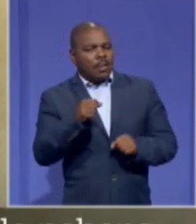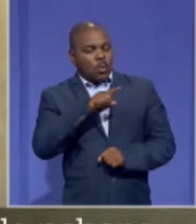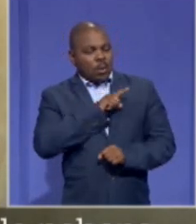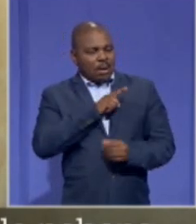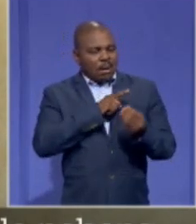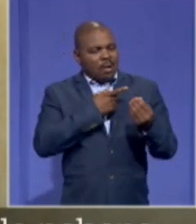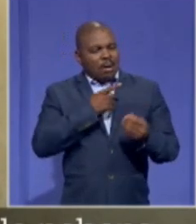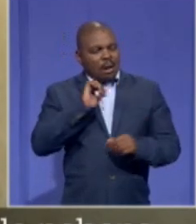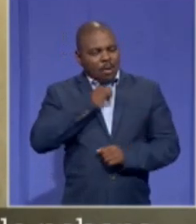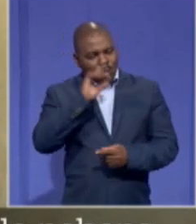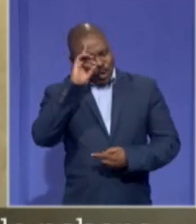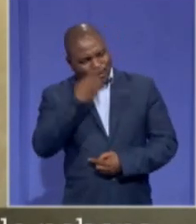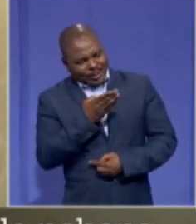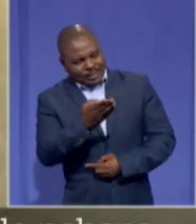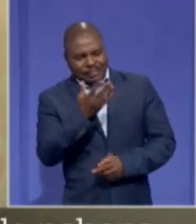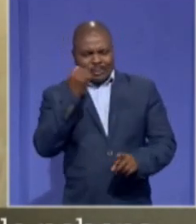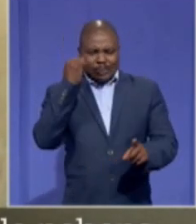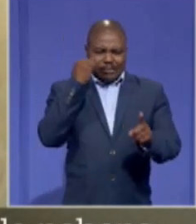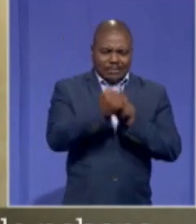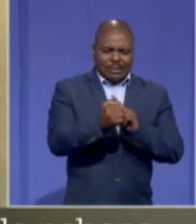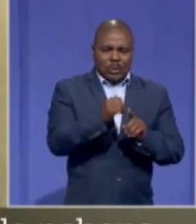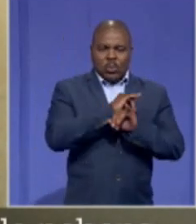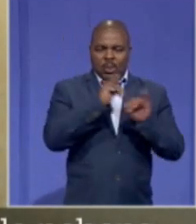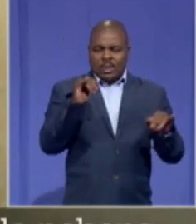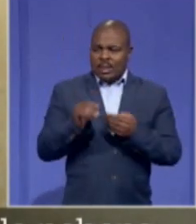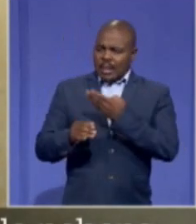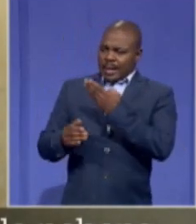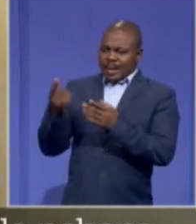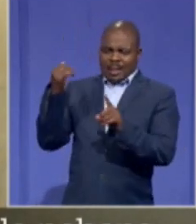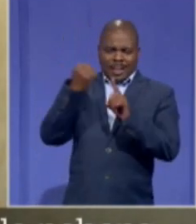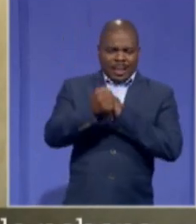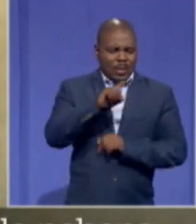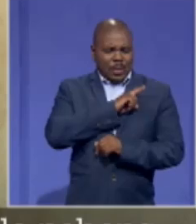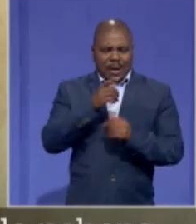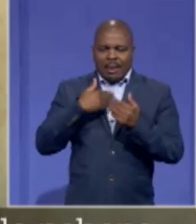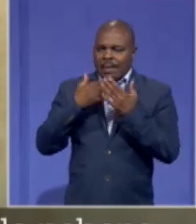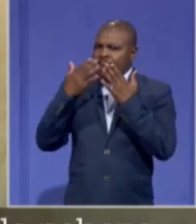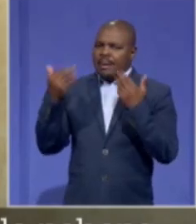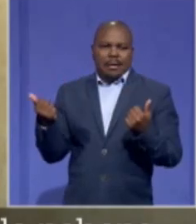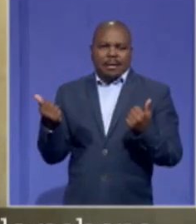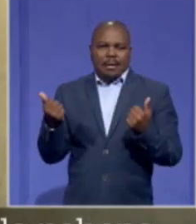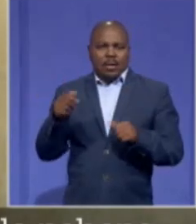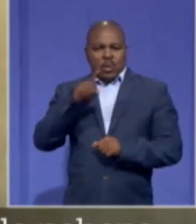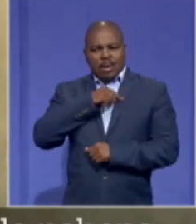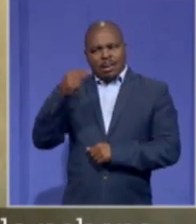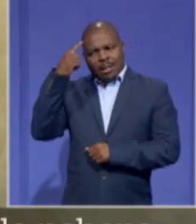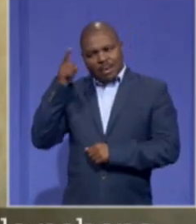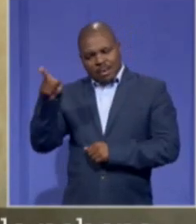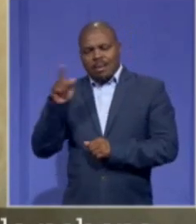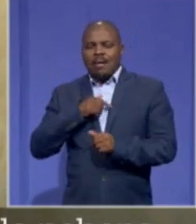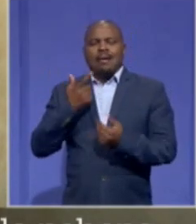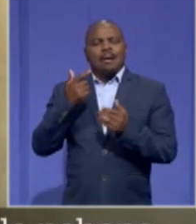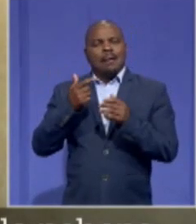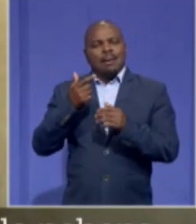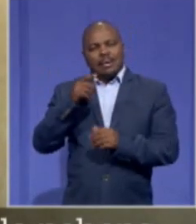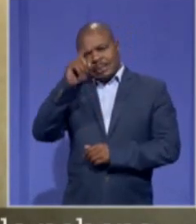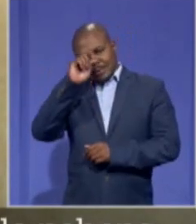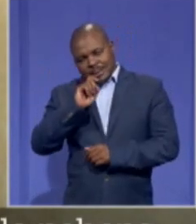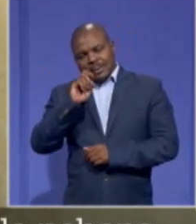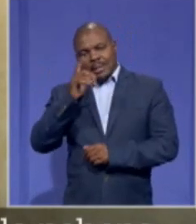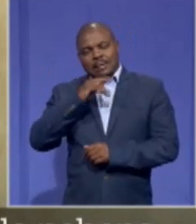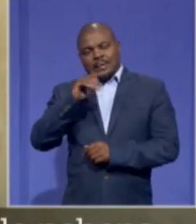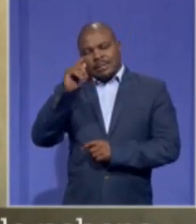bolailweng ka sona ha re tsebe hore ke hobaneng a entse ketso ena. Hobane re ne re monka e le mokgwenyana wa rona. O